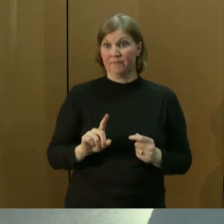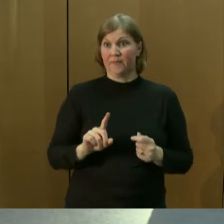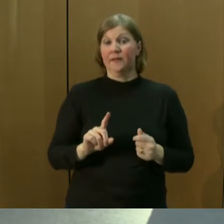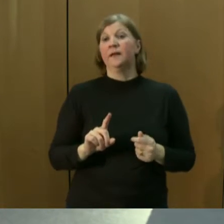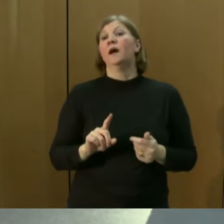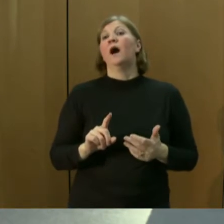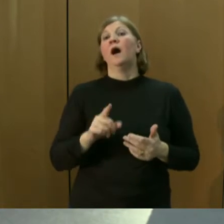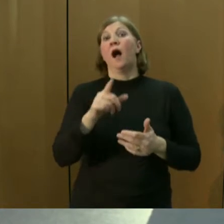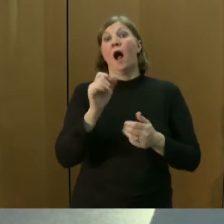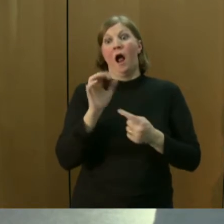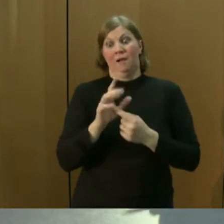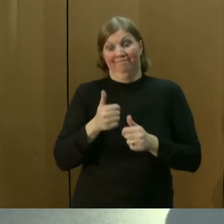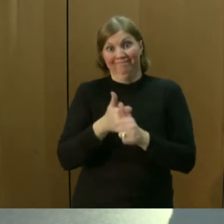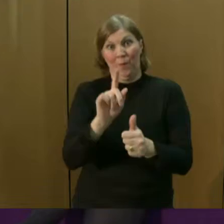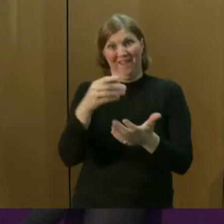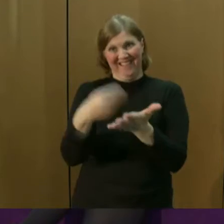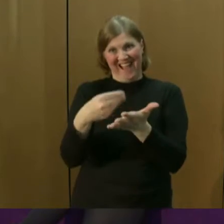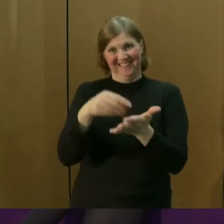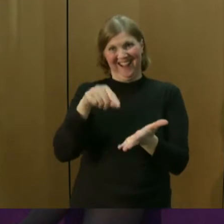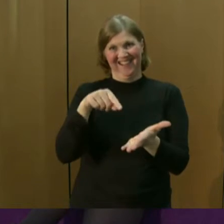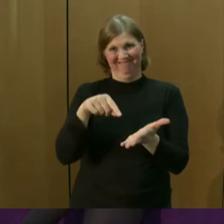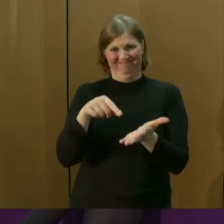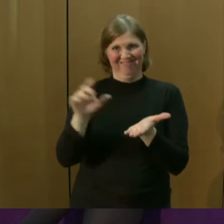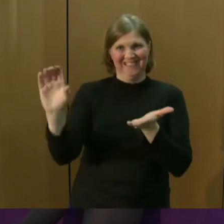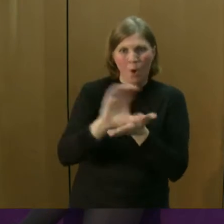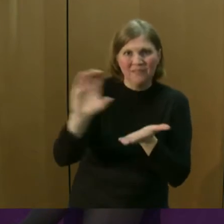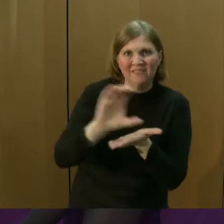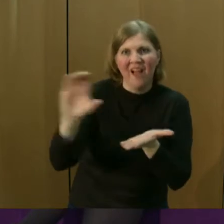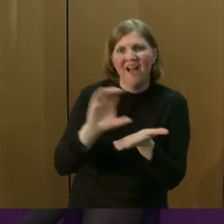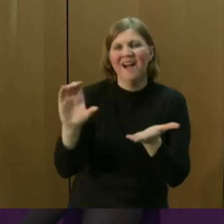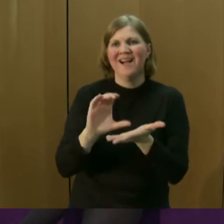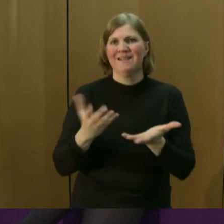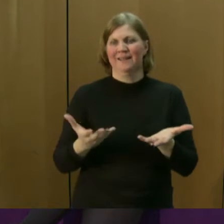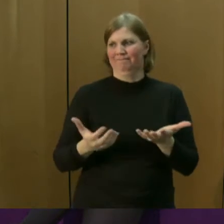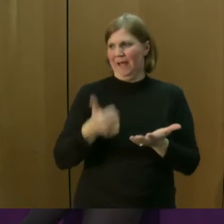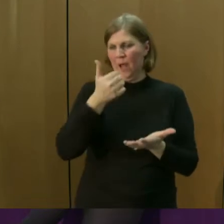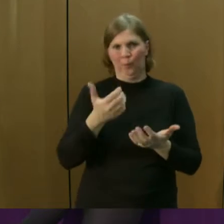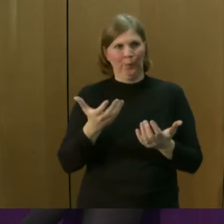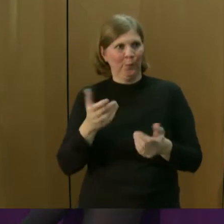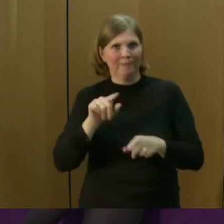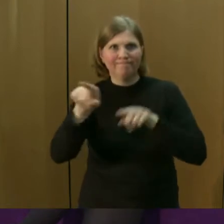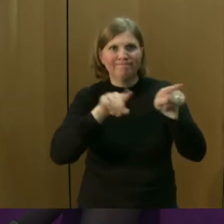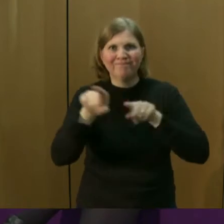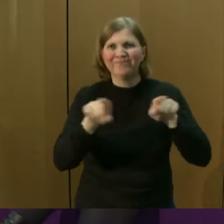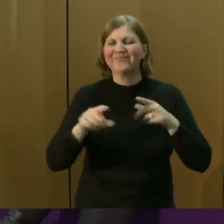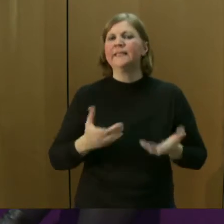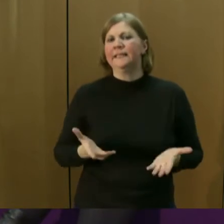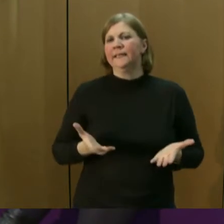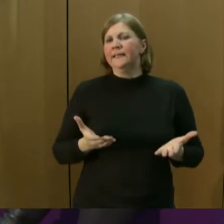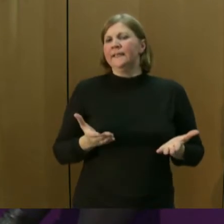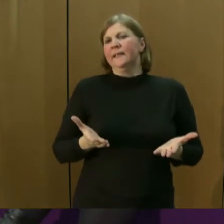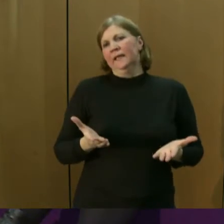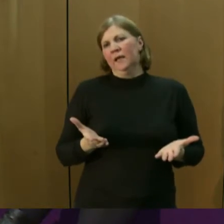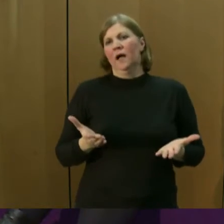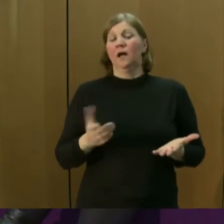I think you do that in the way that you would attract a sponsor for anything. I think in terms of your preparation, again, it's